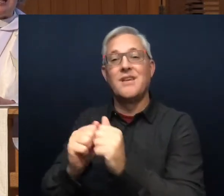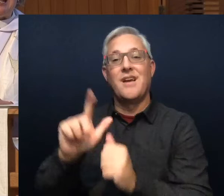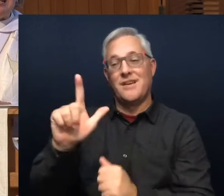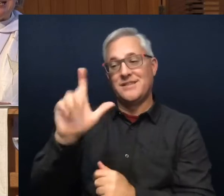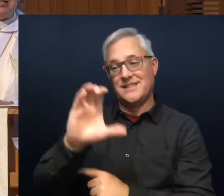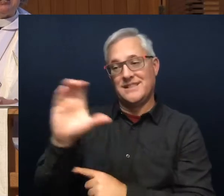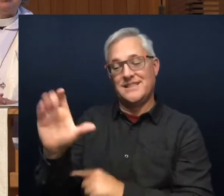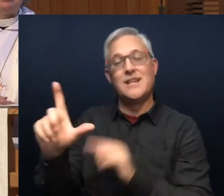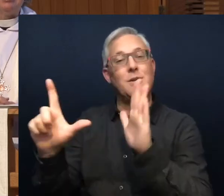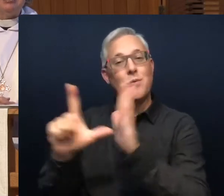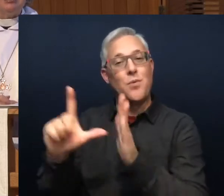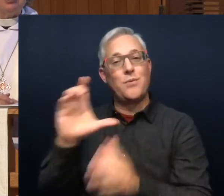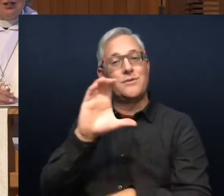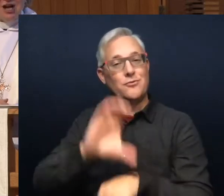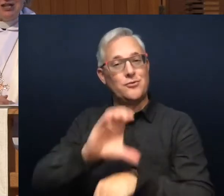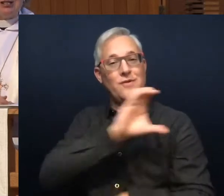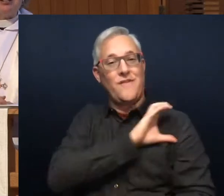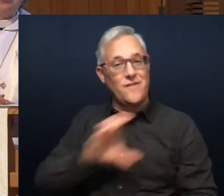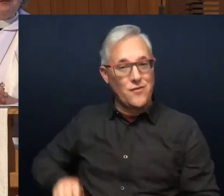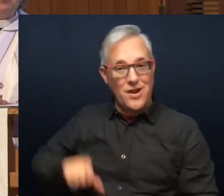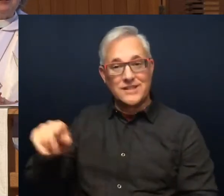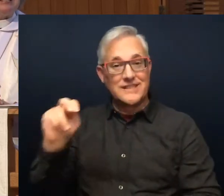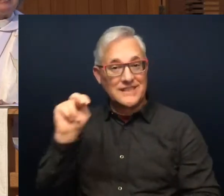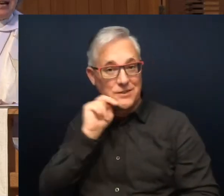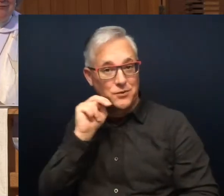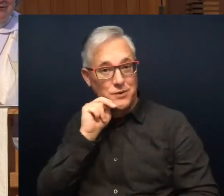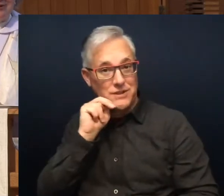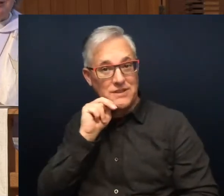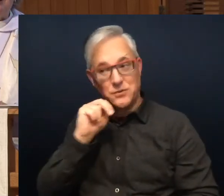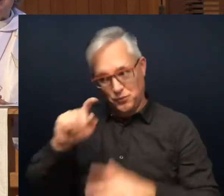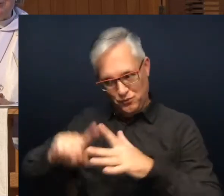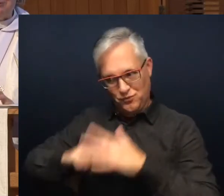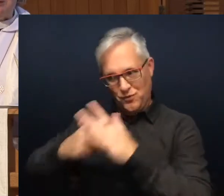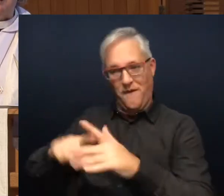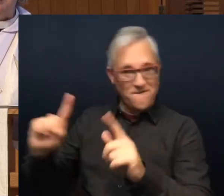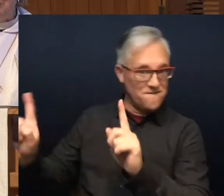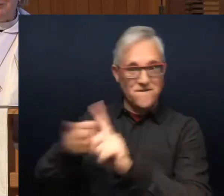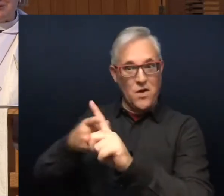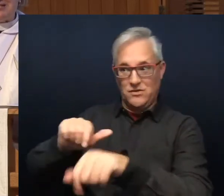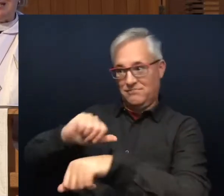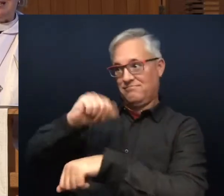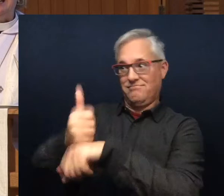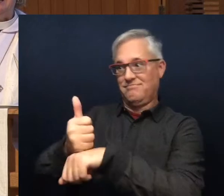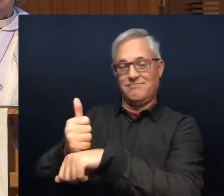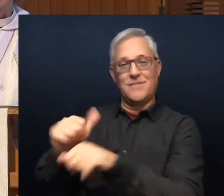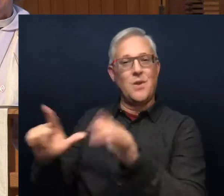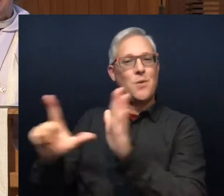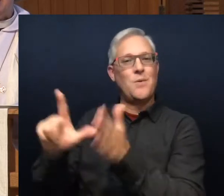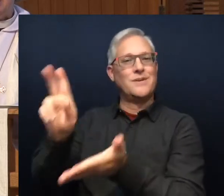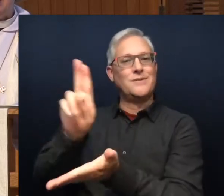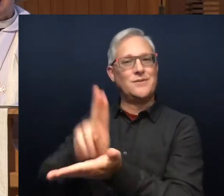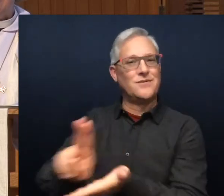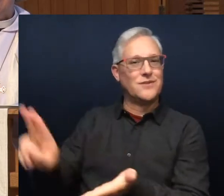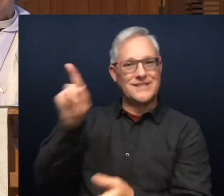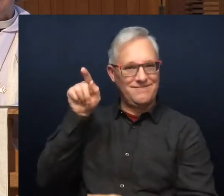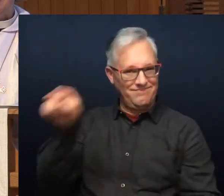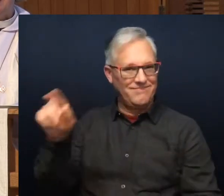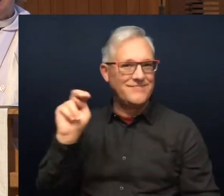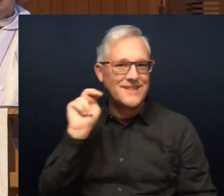of Christ in Nigeria, to launch the first ever Lutheran University in